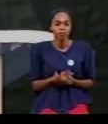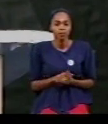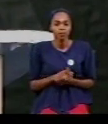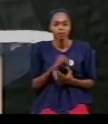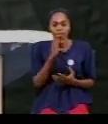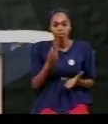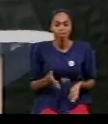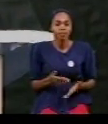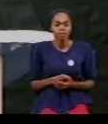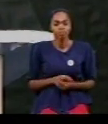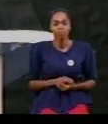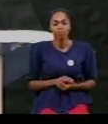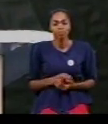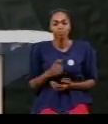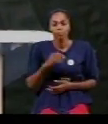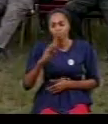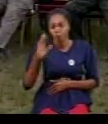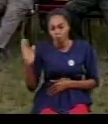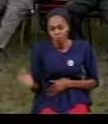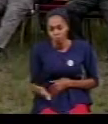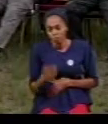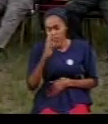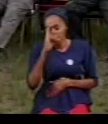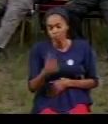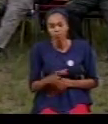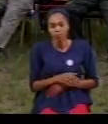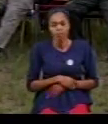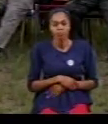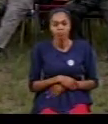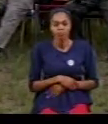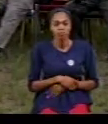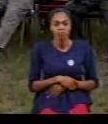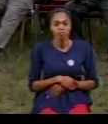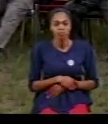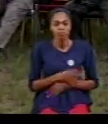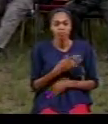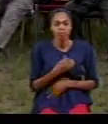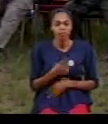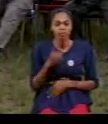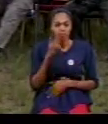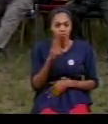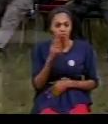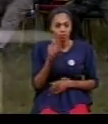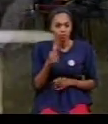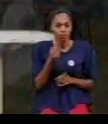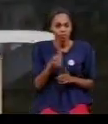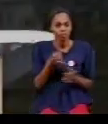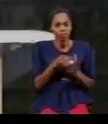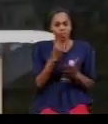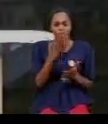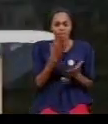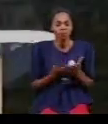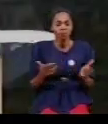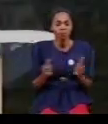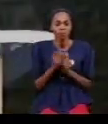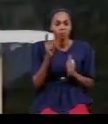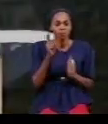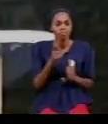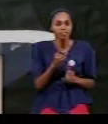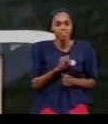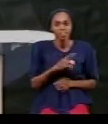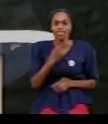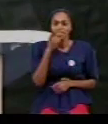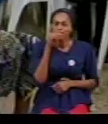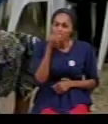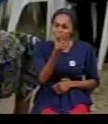welcome in Jesus' name. And you yourself, already I told you it is well with you. Again, I say you are welcome in